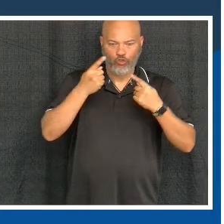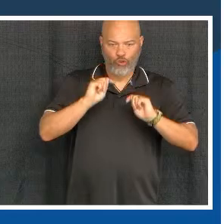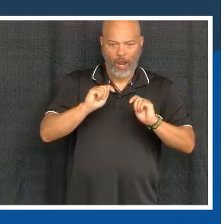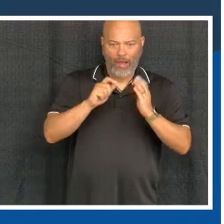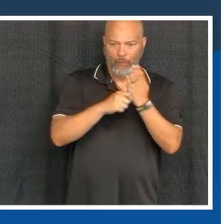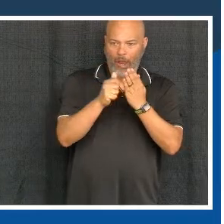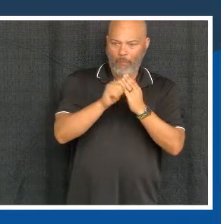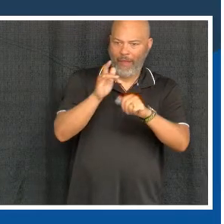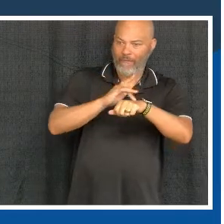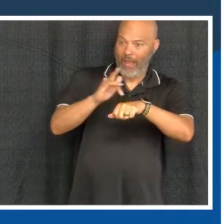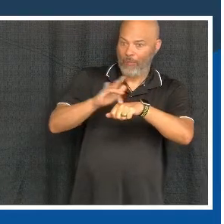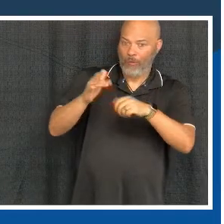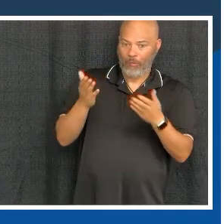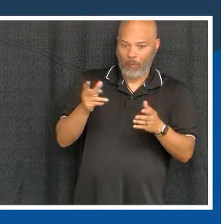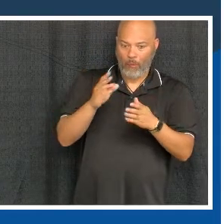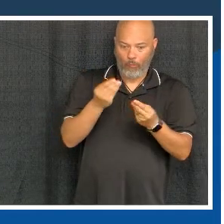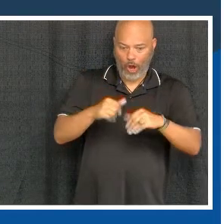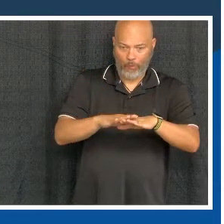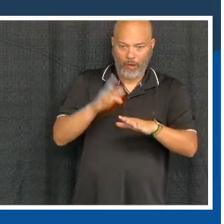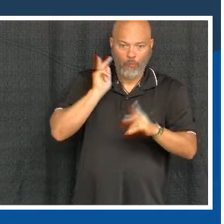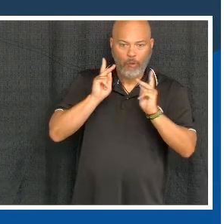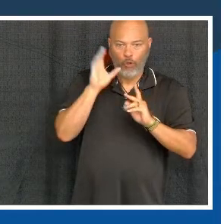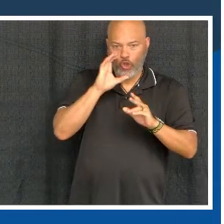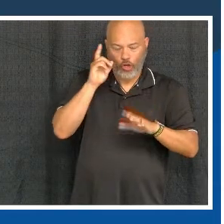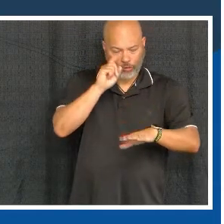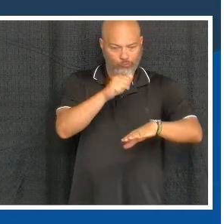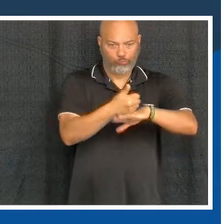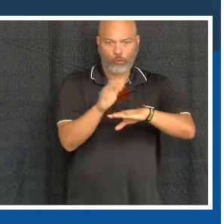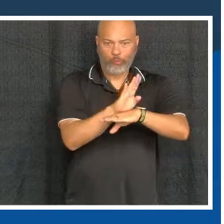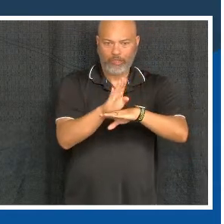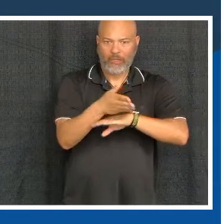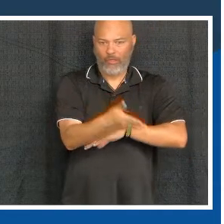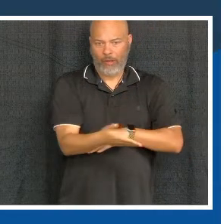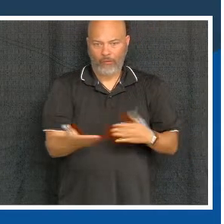of available commercial properties for people who are looking at our community.